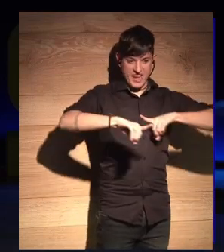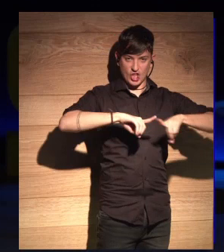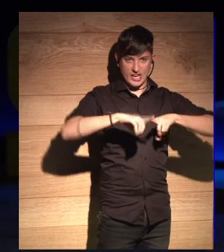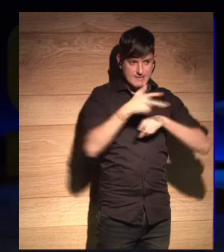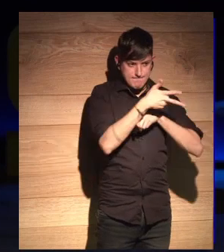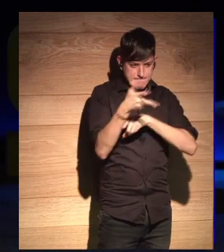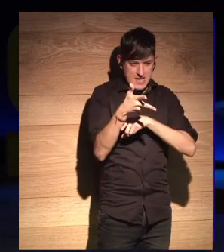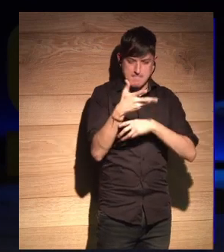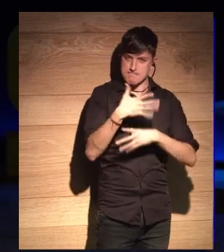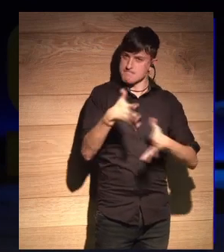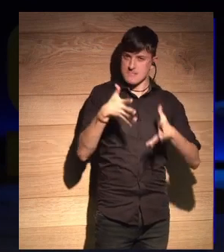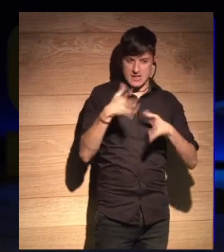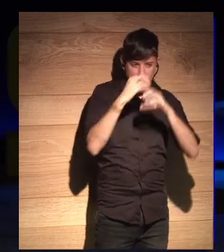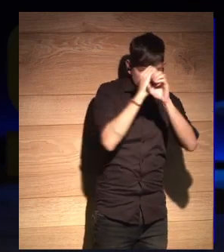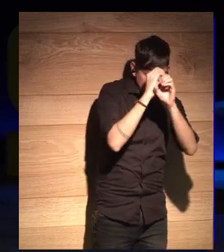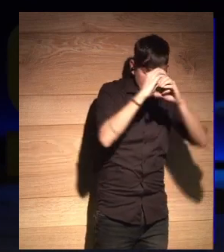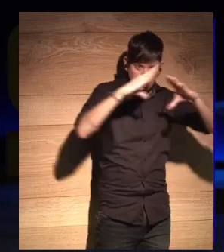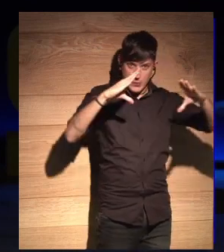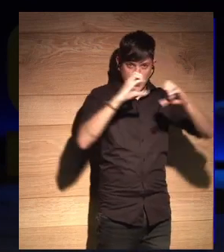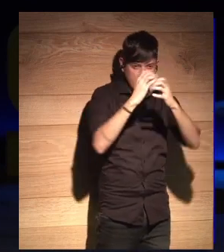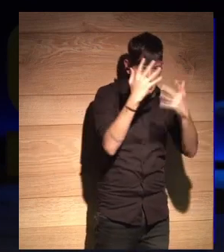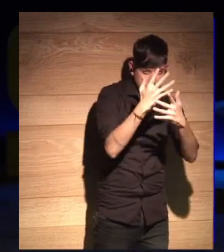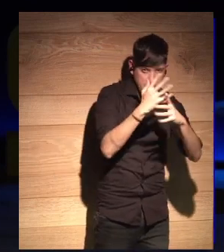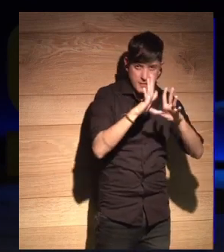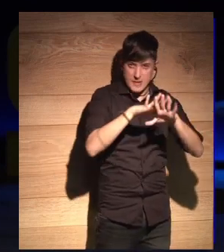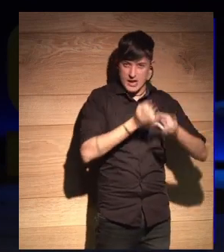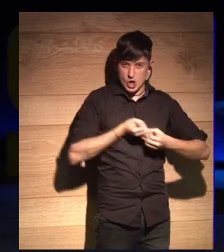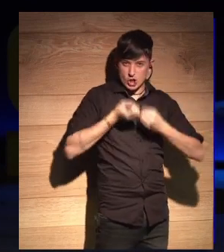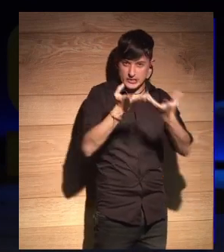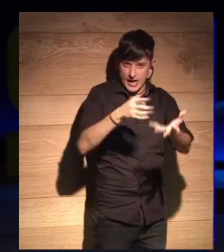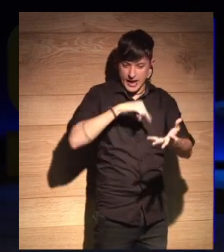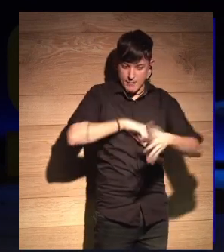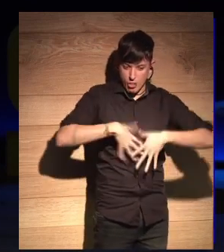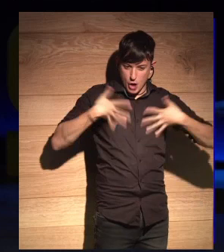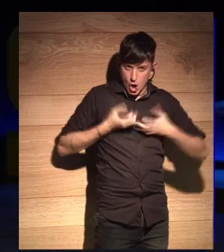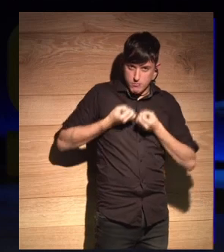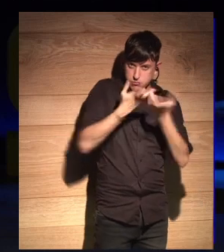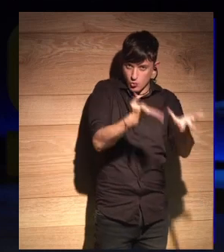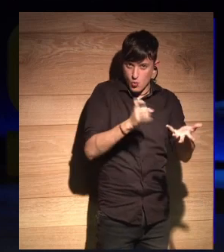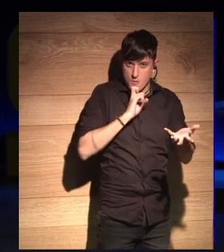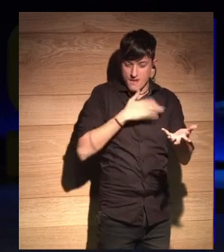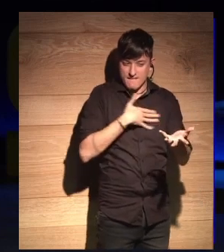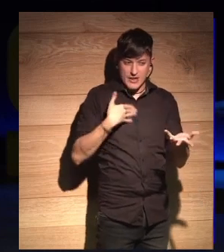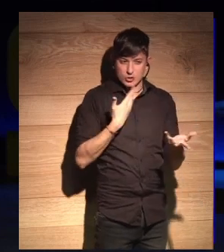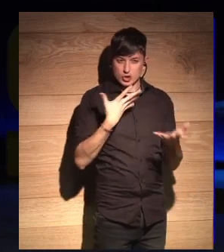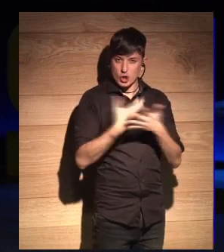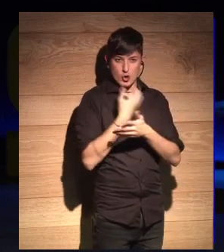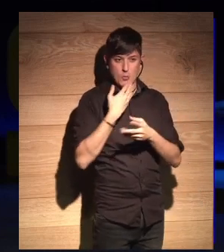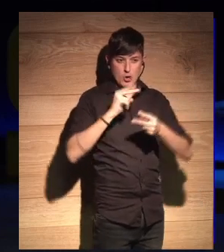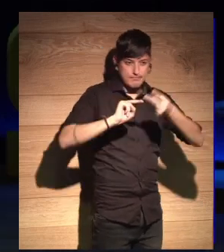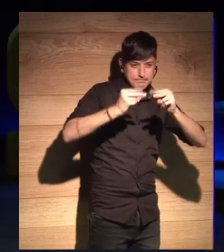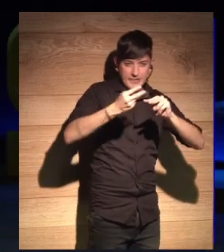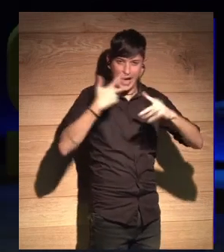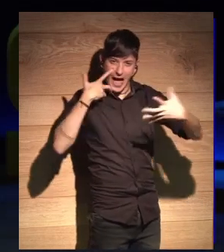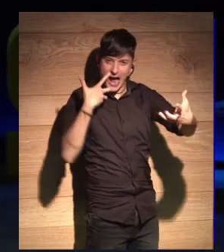that's like an emotion that you're trying to, but I wanted it done in real time. I wanted it performative. So we started working with this DP